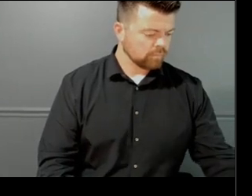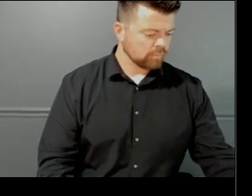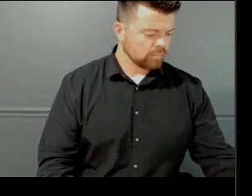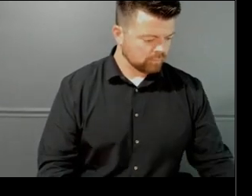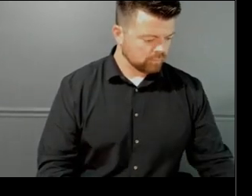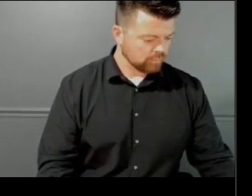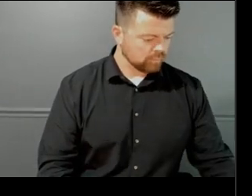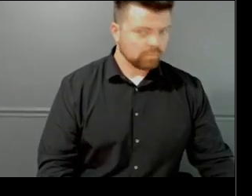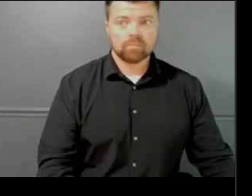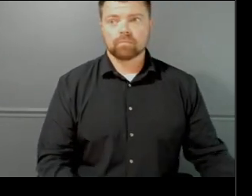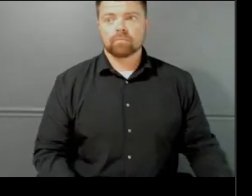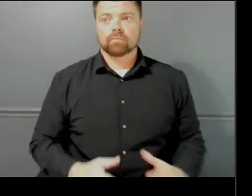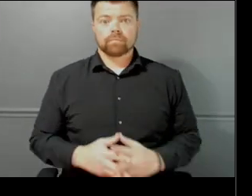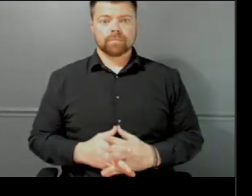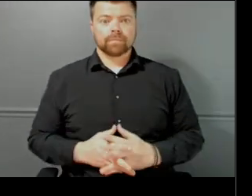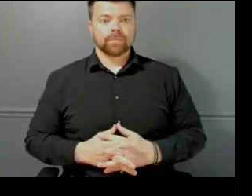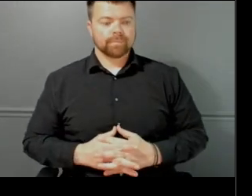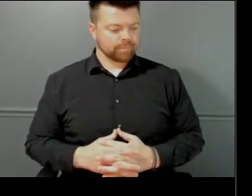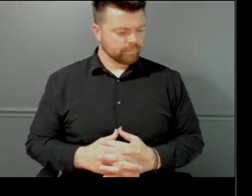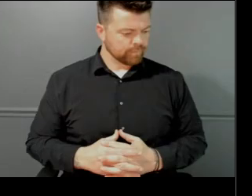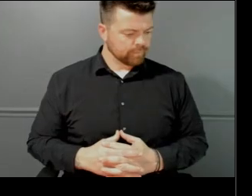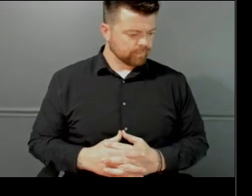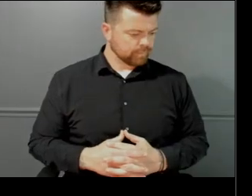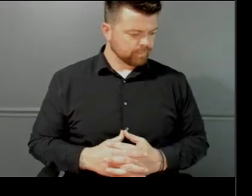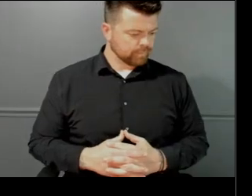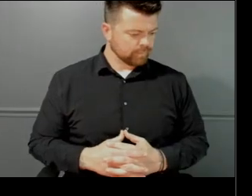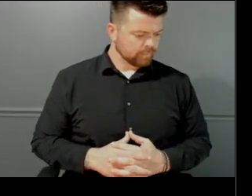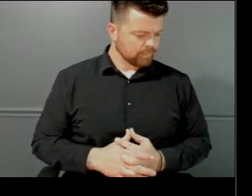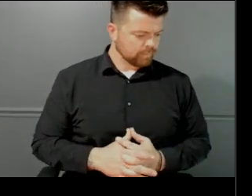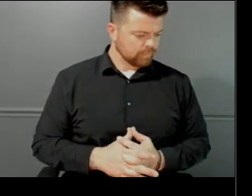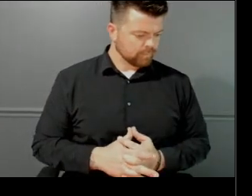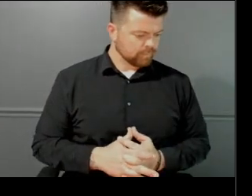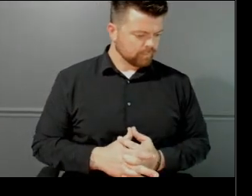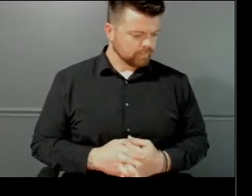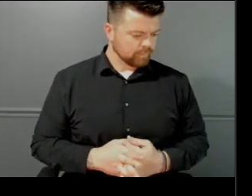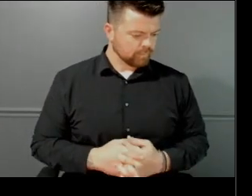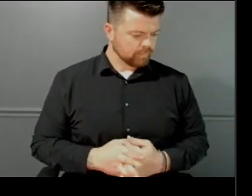All right, we'll give a few more moments to get your selections in.